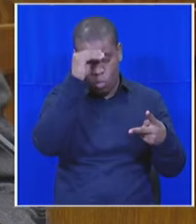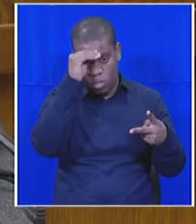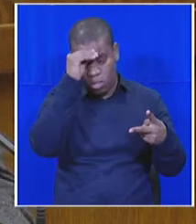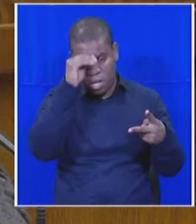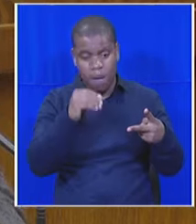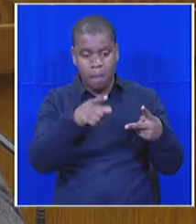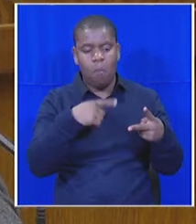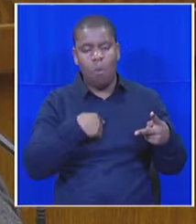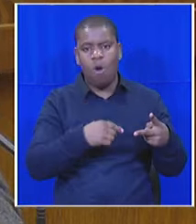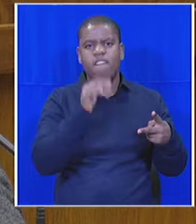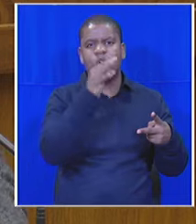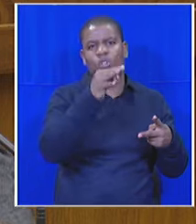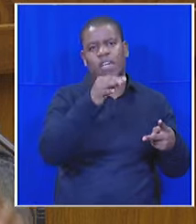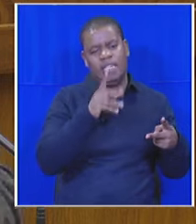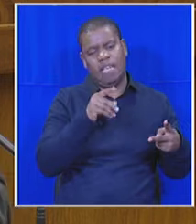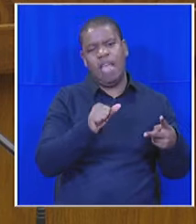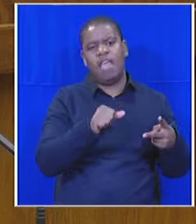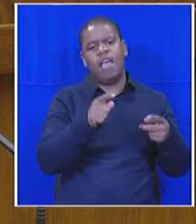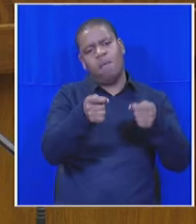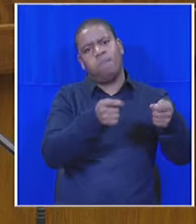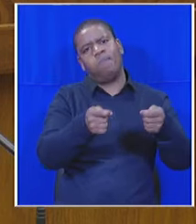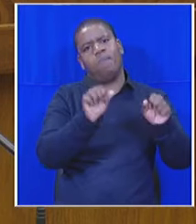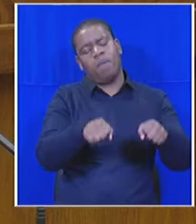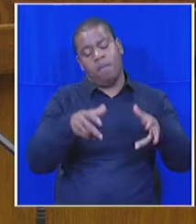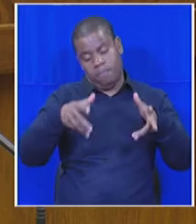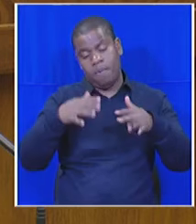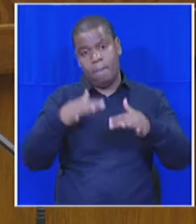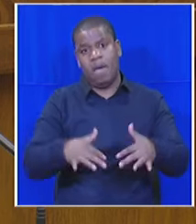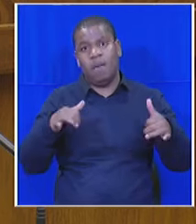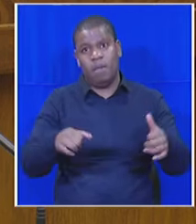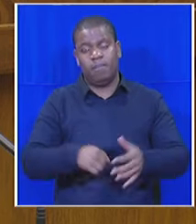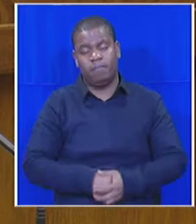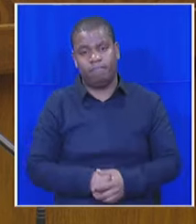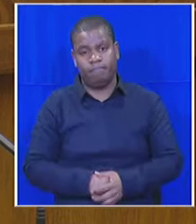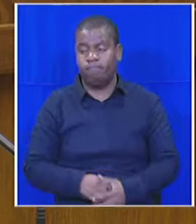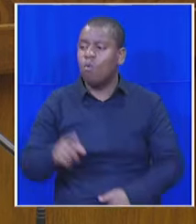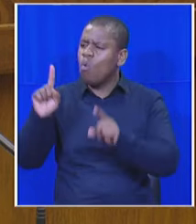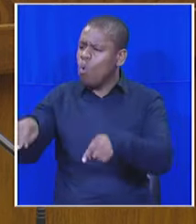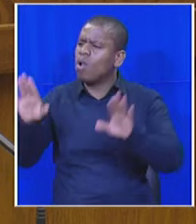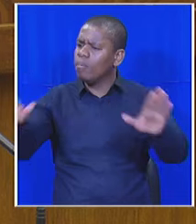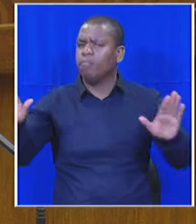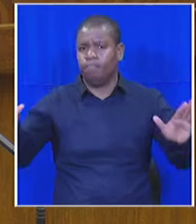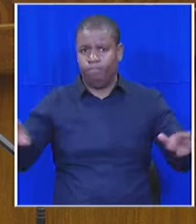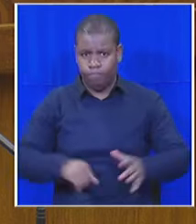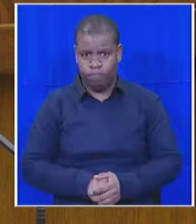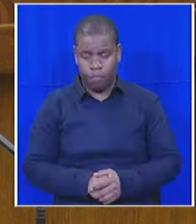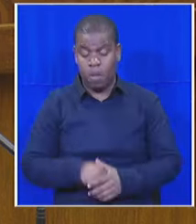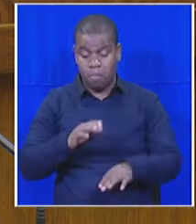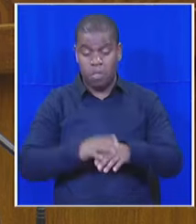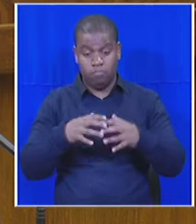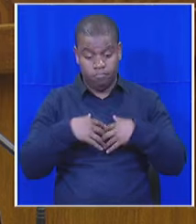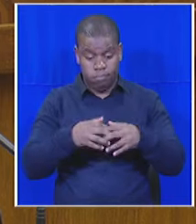parliament. We would have allocated an additional 500 million rand to establish a